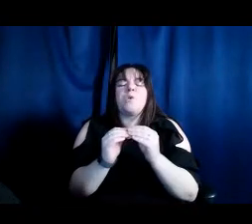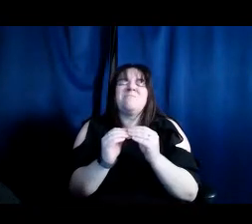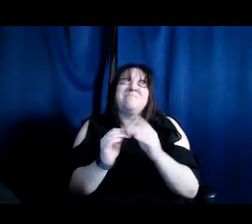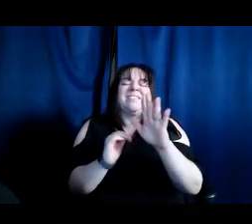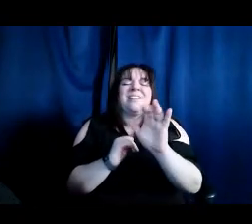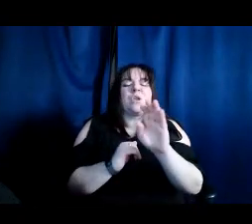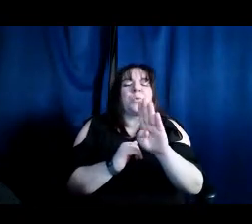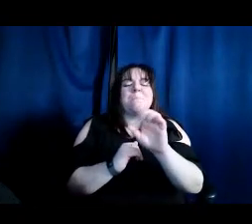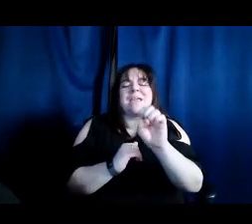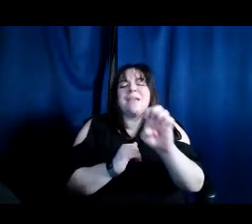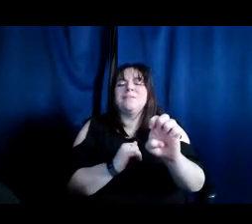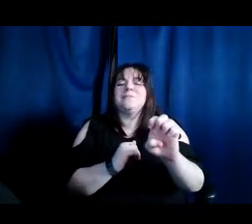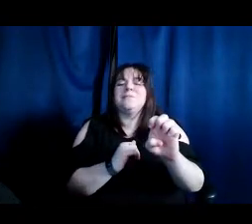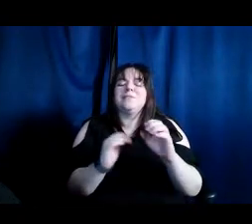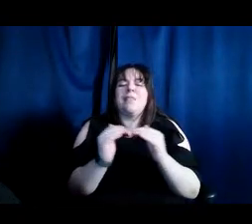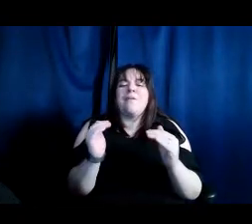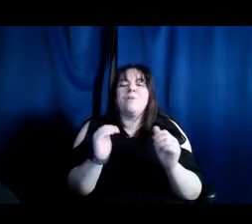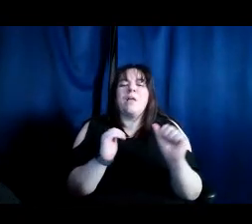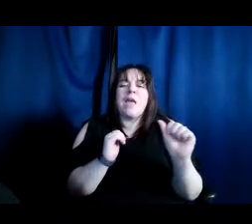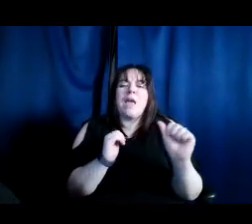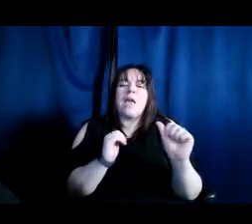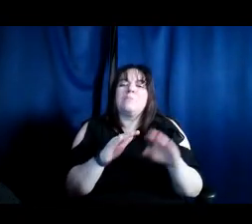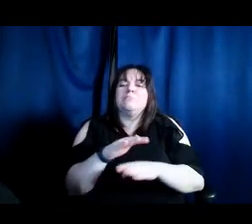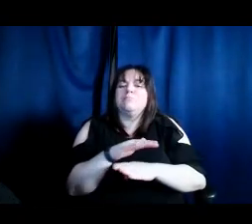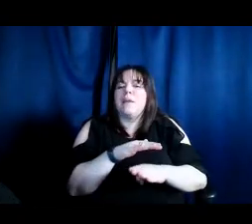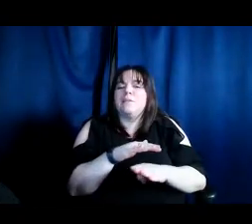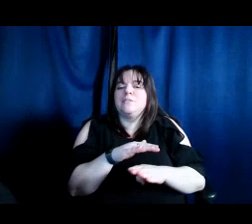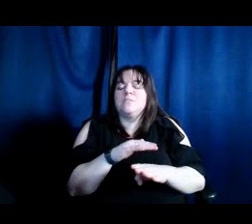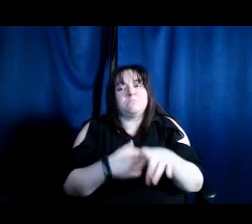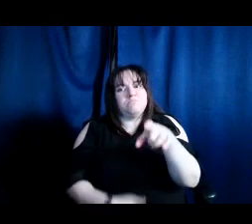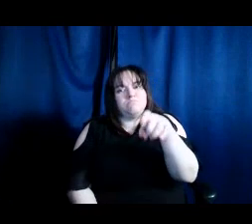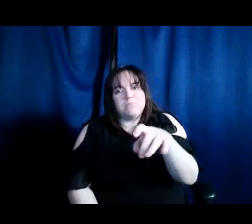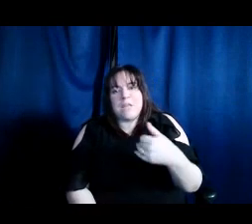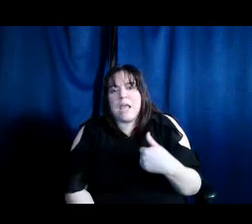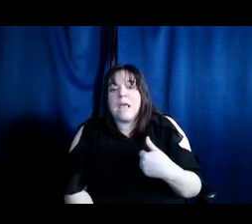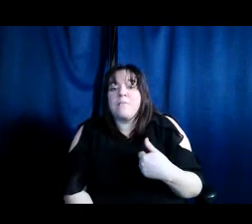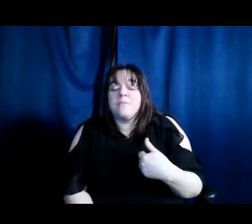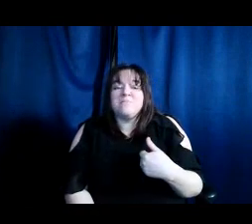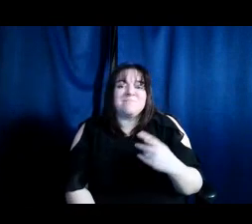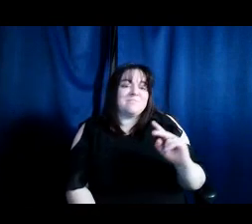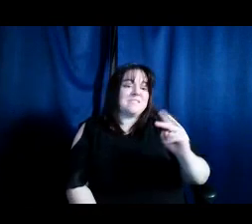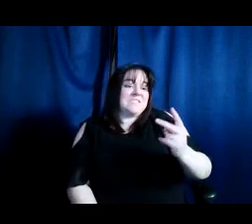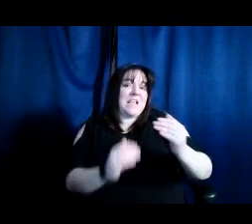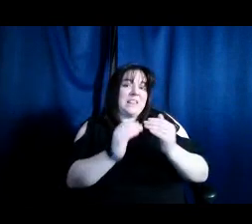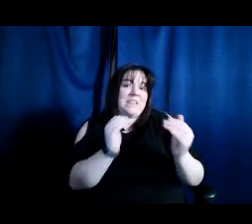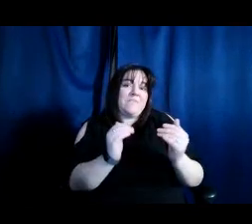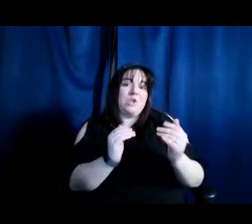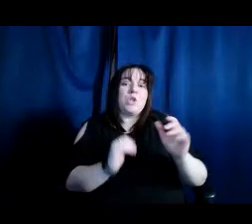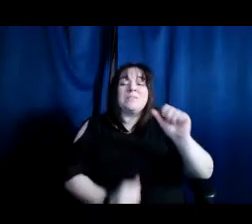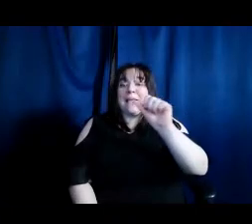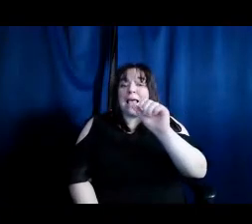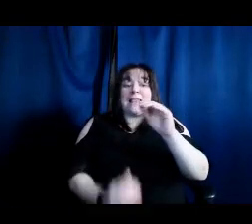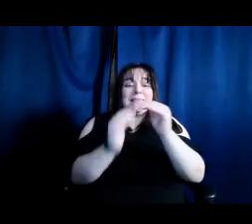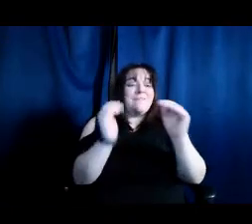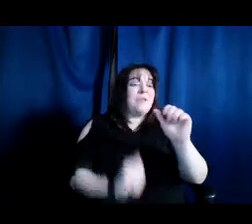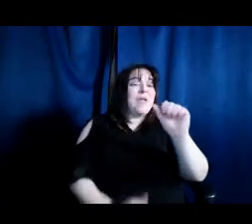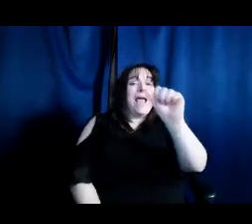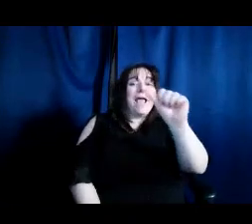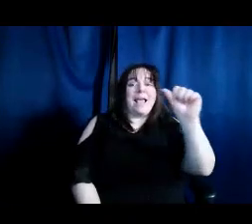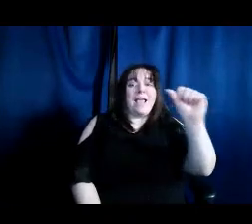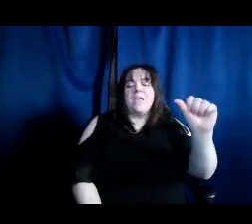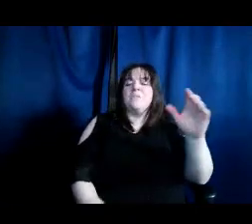it's a must-have. The second level of compliance is double A. This is the intermediate level and